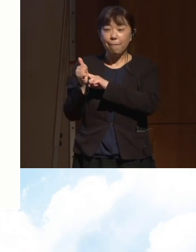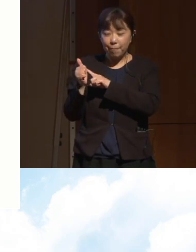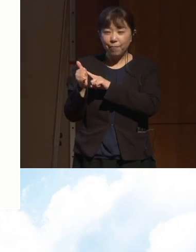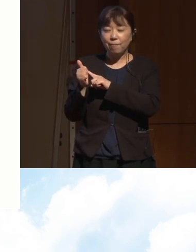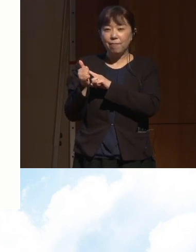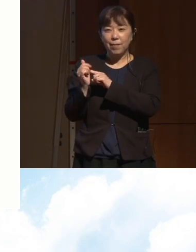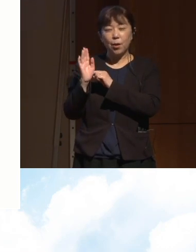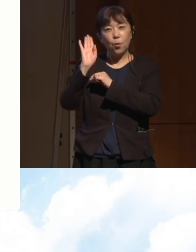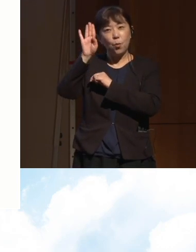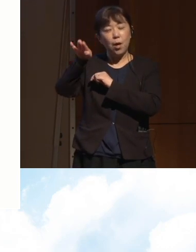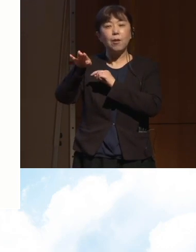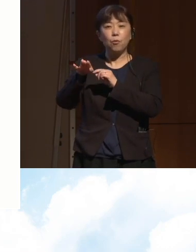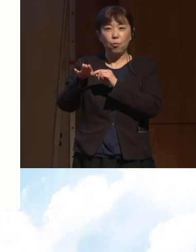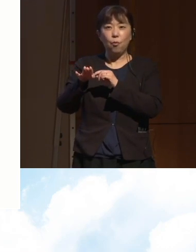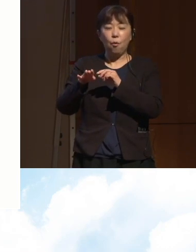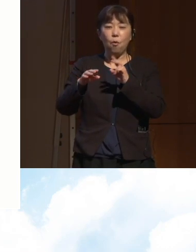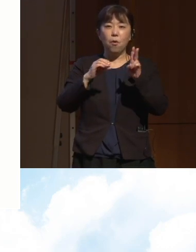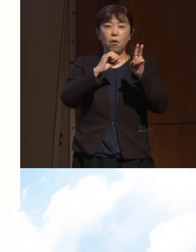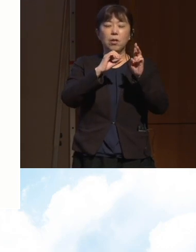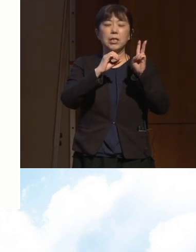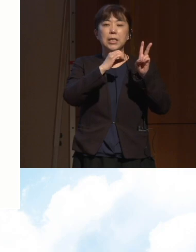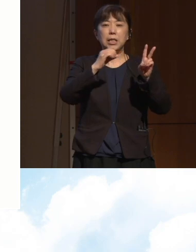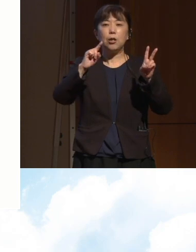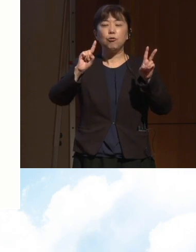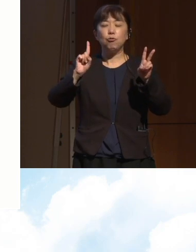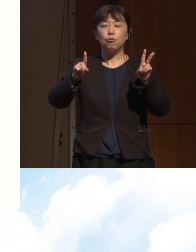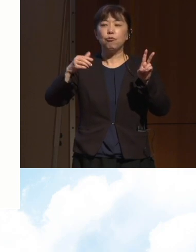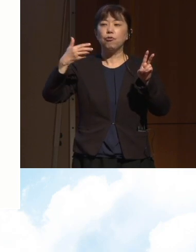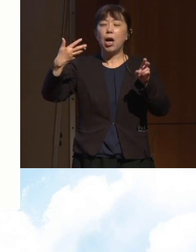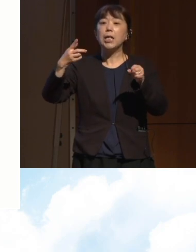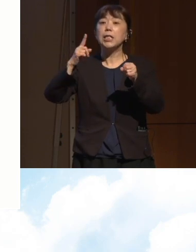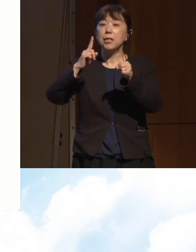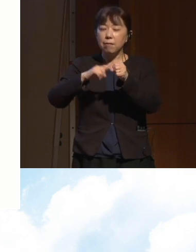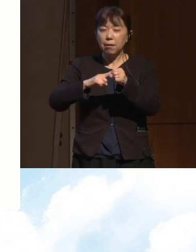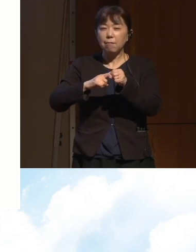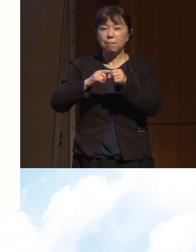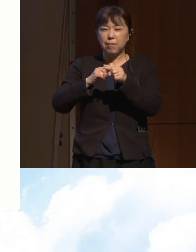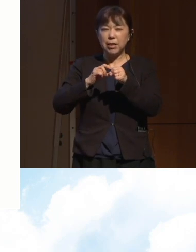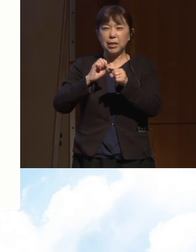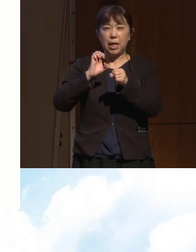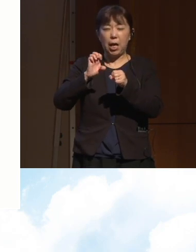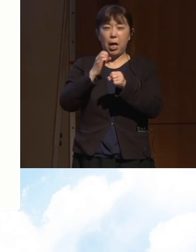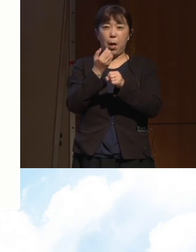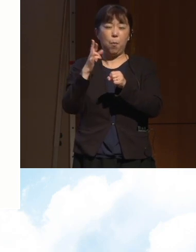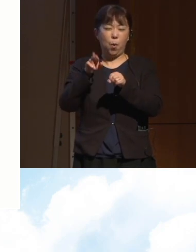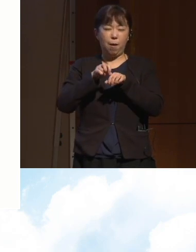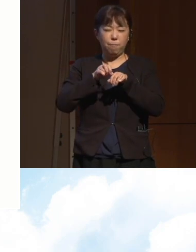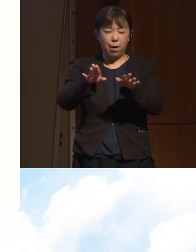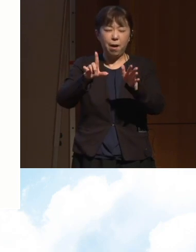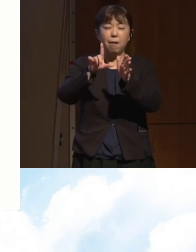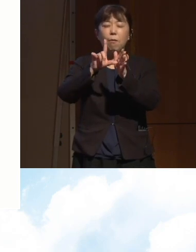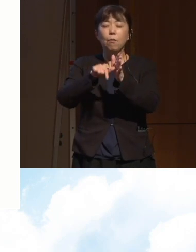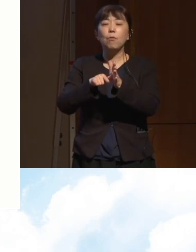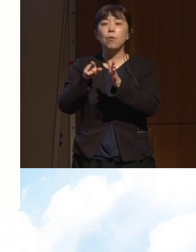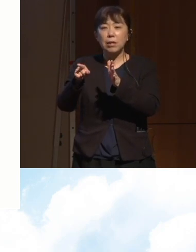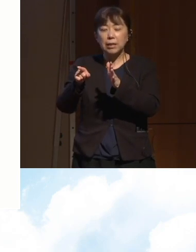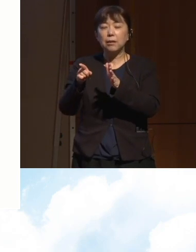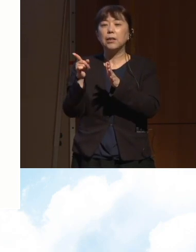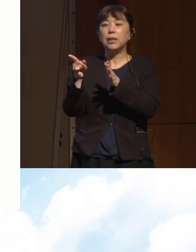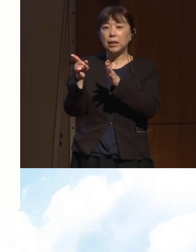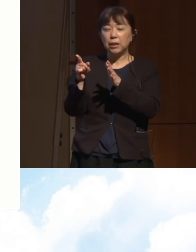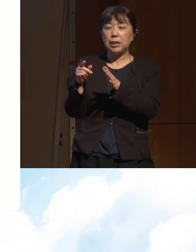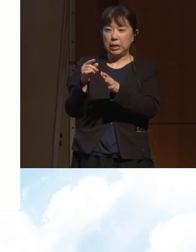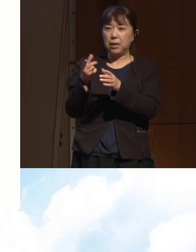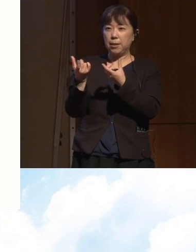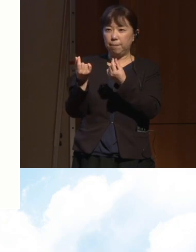at NIH, flew to Congo, went on motorbikes to the eastern part of the country, which is very dangerous, and